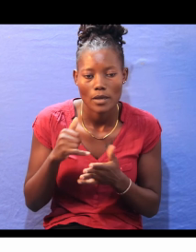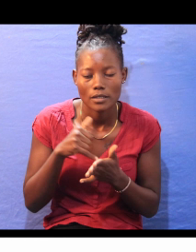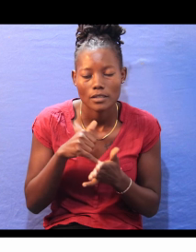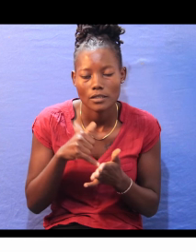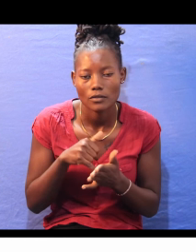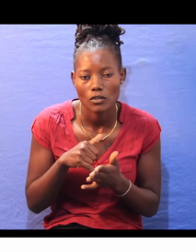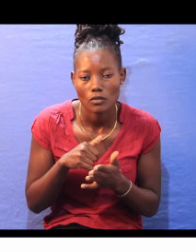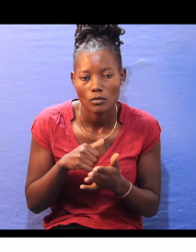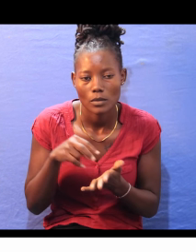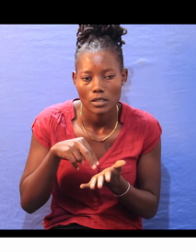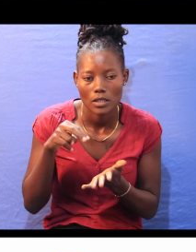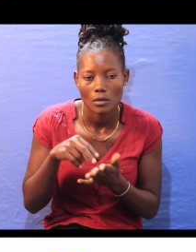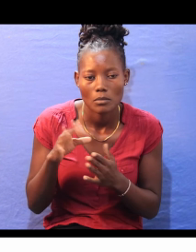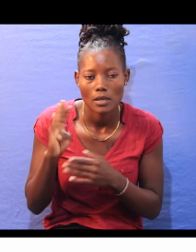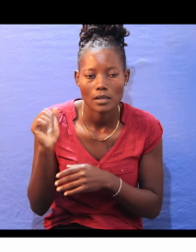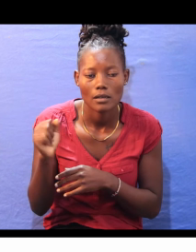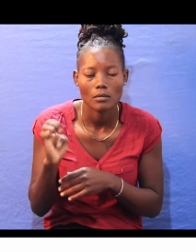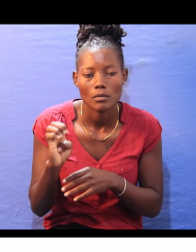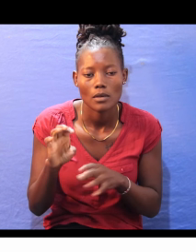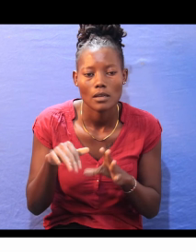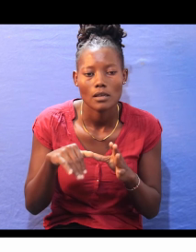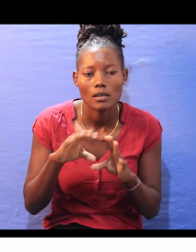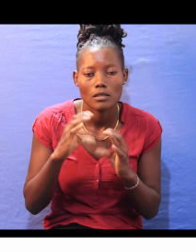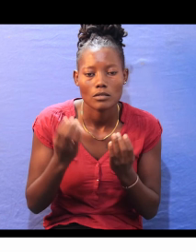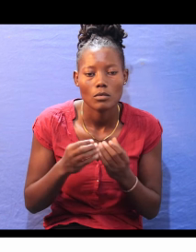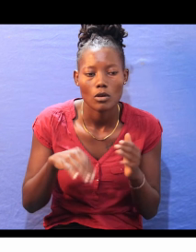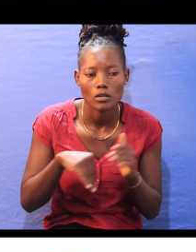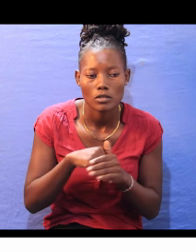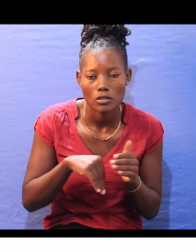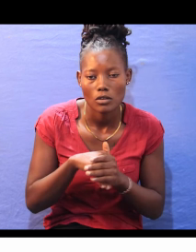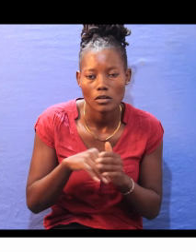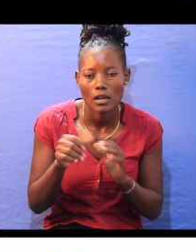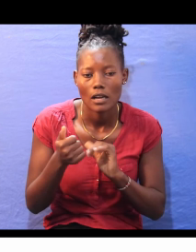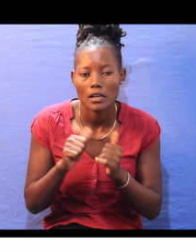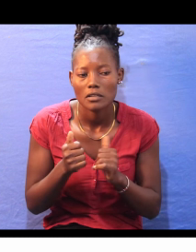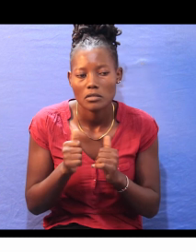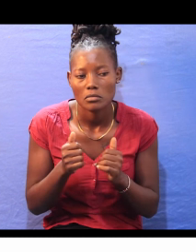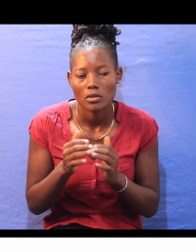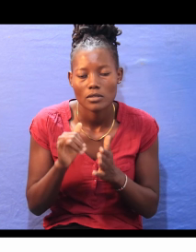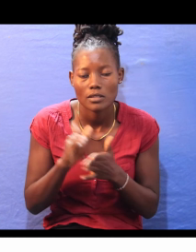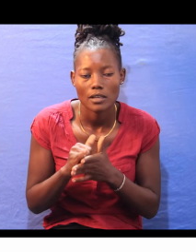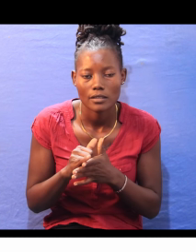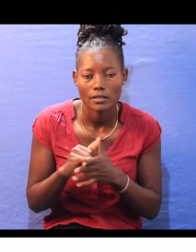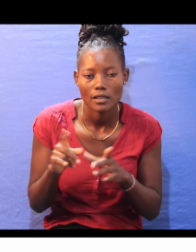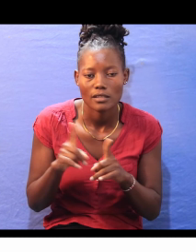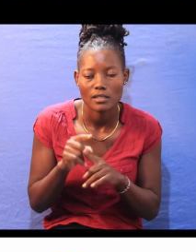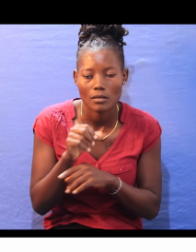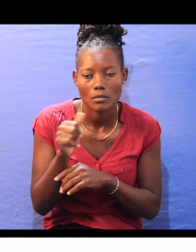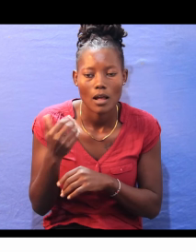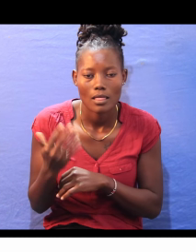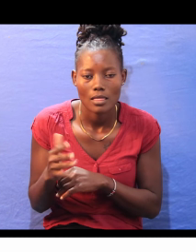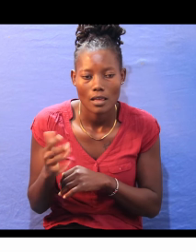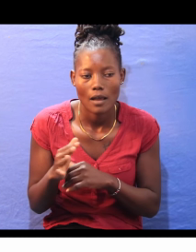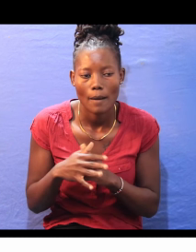javelin throw, baseball, softball, sports like that, where we'll throw or move some smaller objects with as